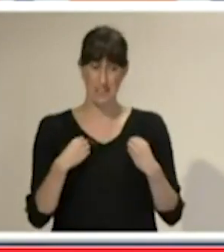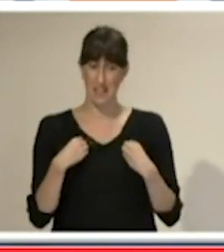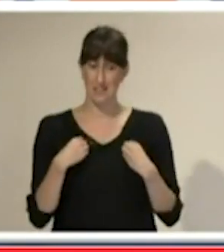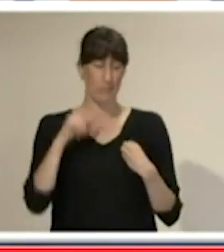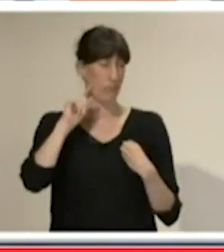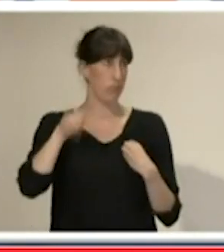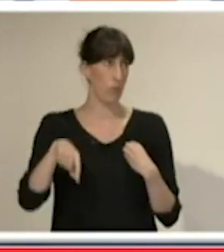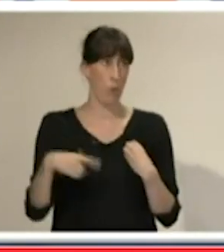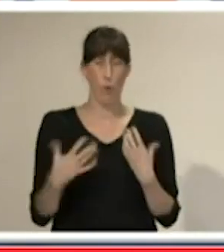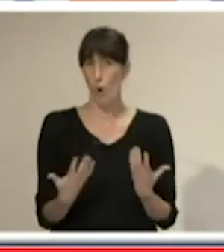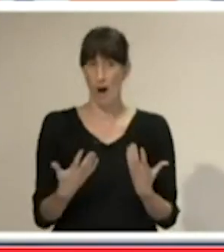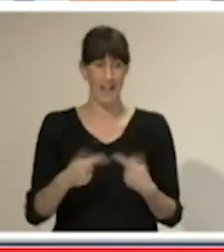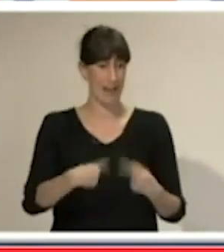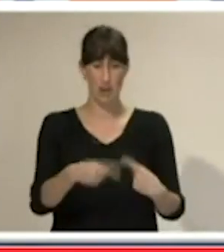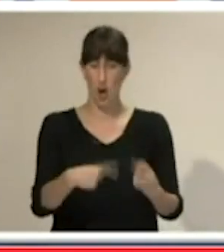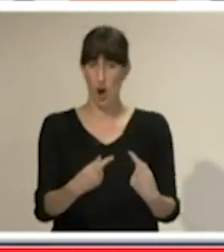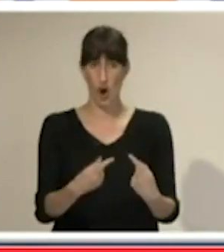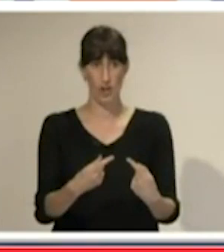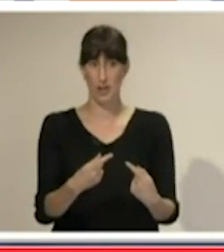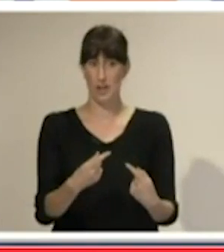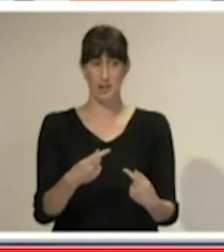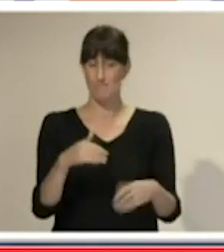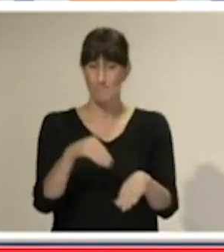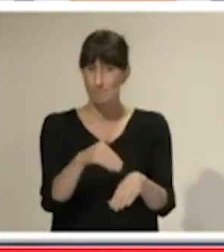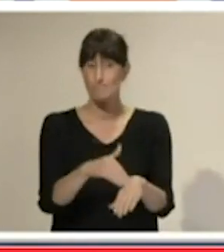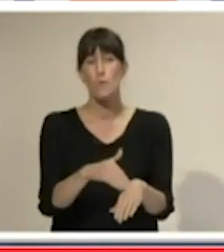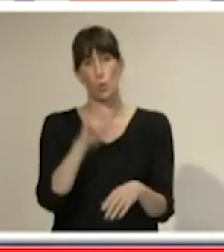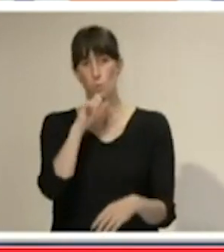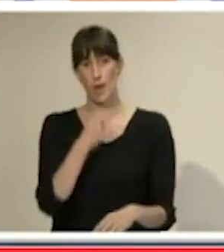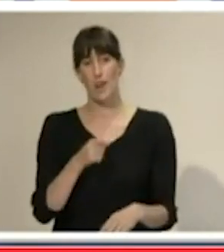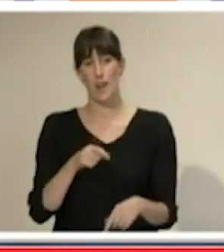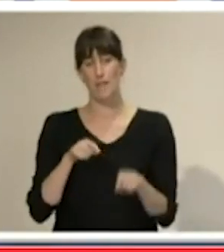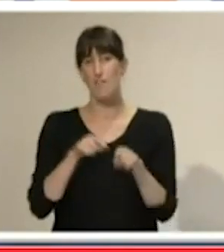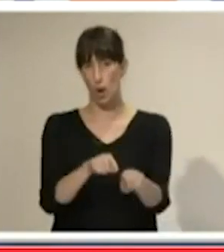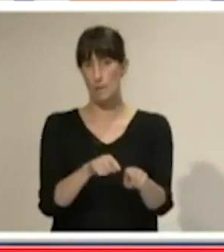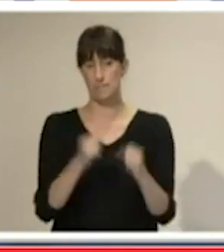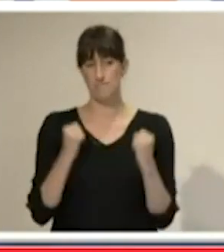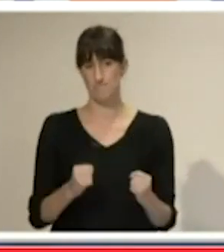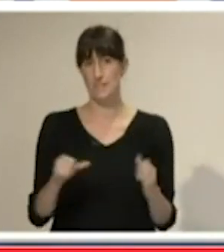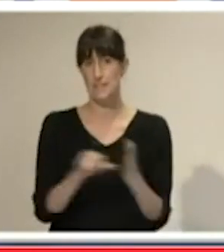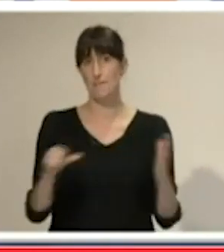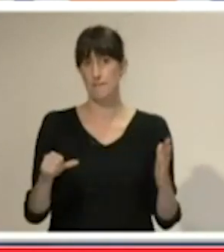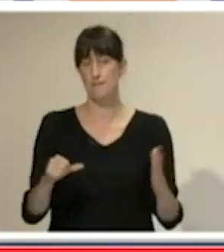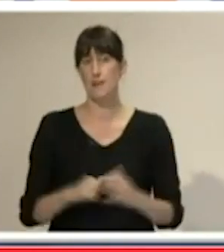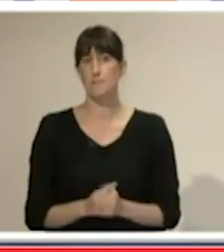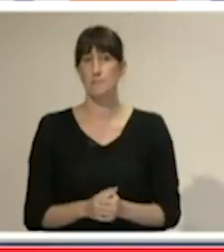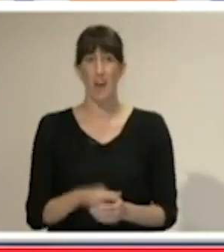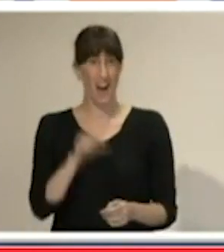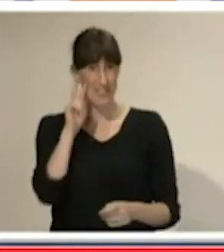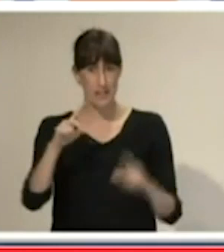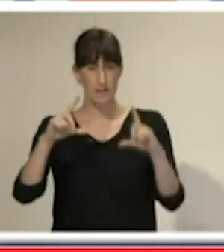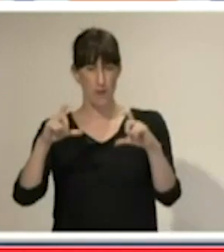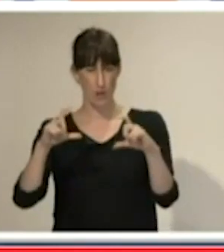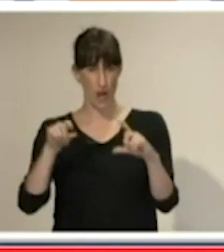required. I asked a couple of questions this morning, particularly of some of the images I've seen of areas, and there were a couple